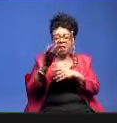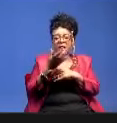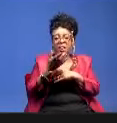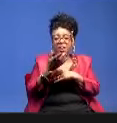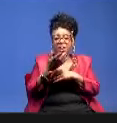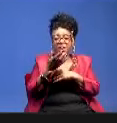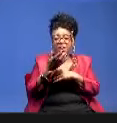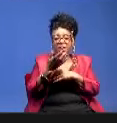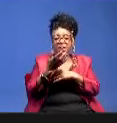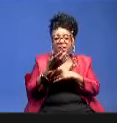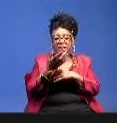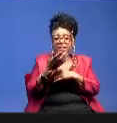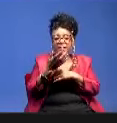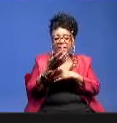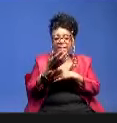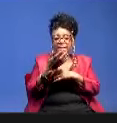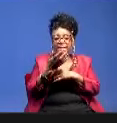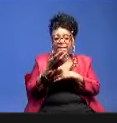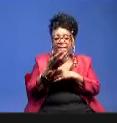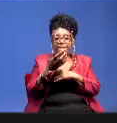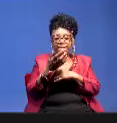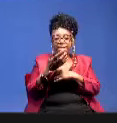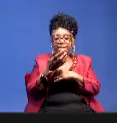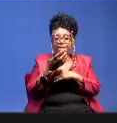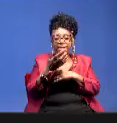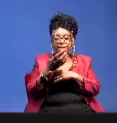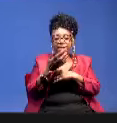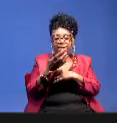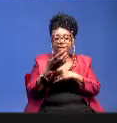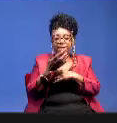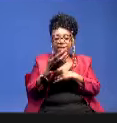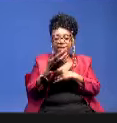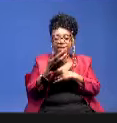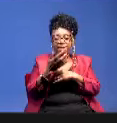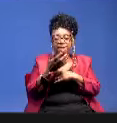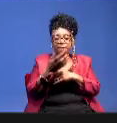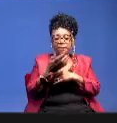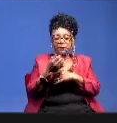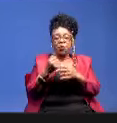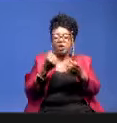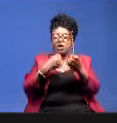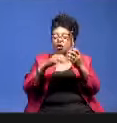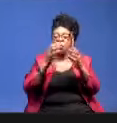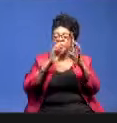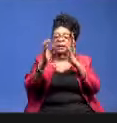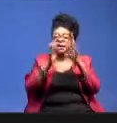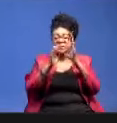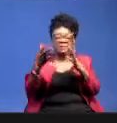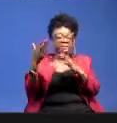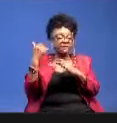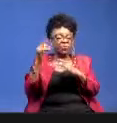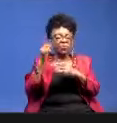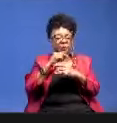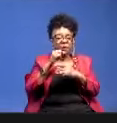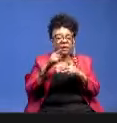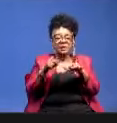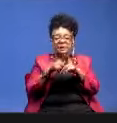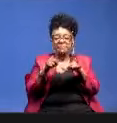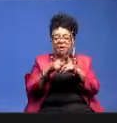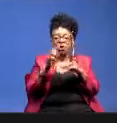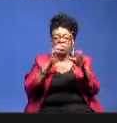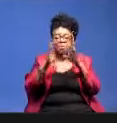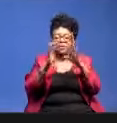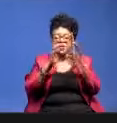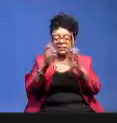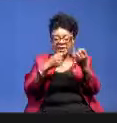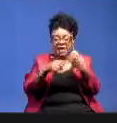And communicated as such, and communicated the action that should be taken. And Chair and members, I want